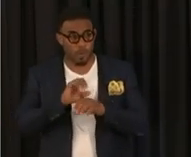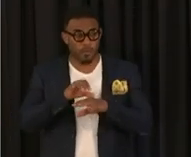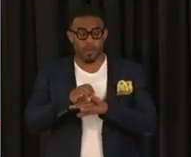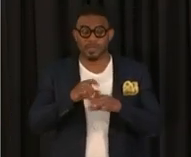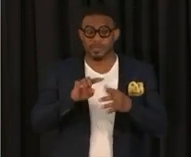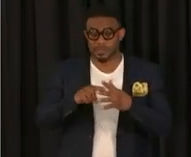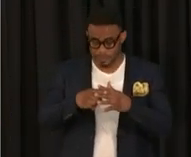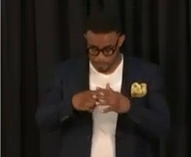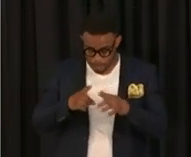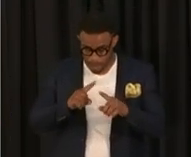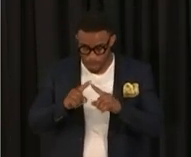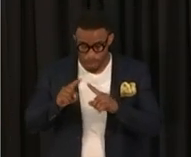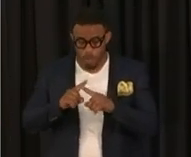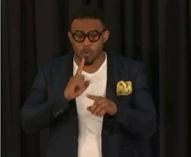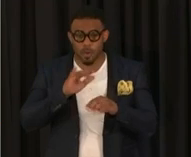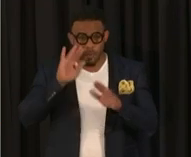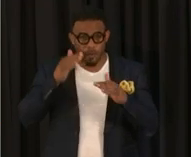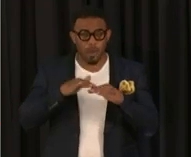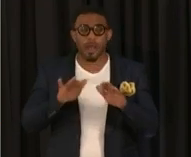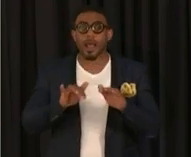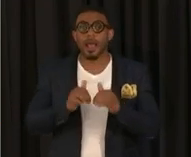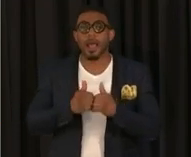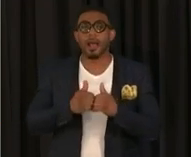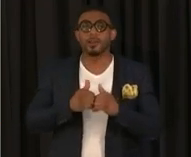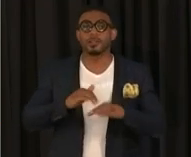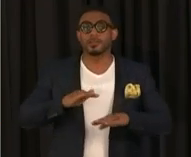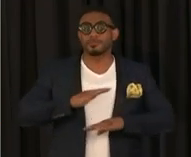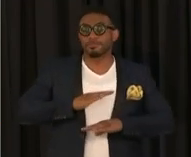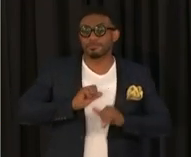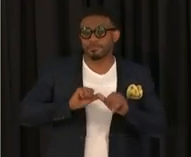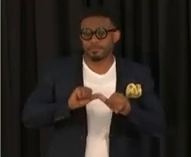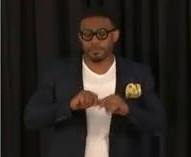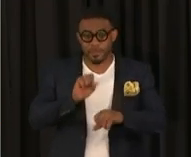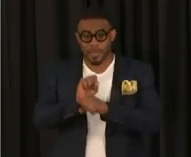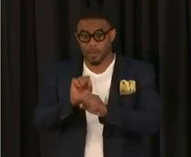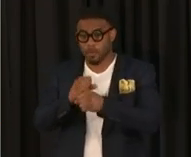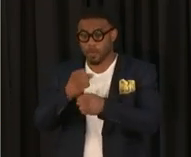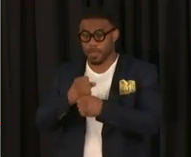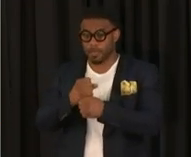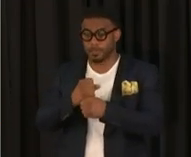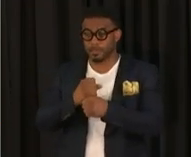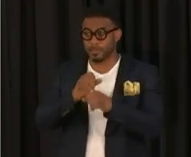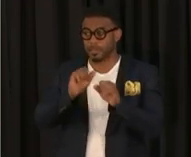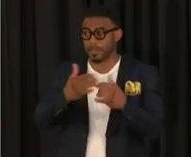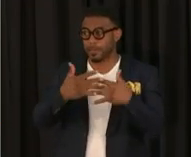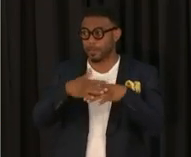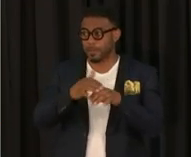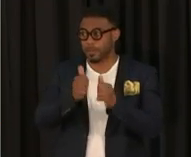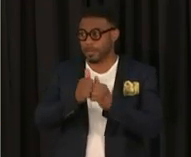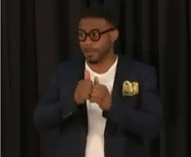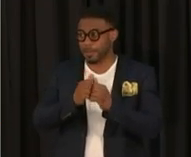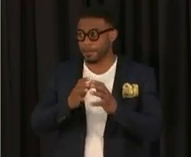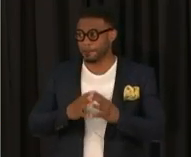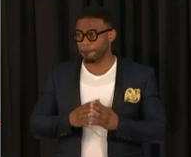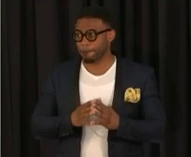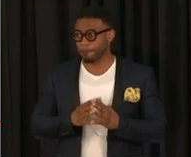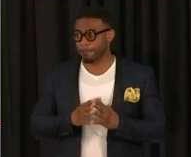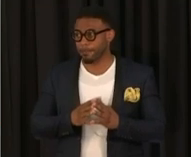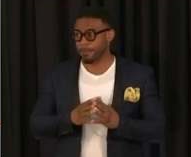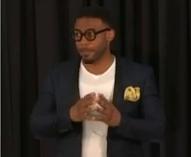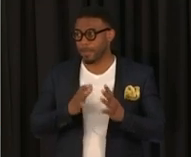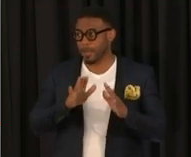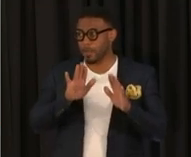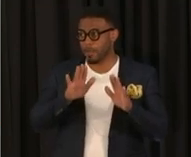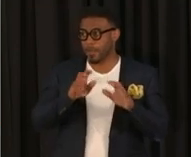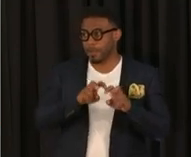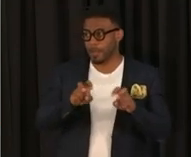workforce initiatives, and really focus on how sustainability and job creation can merge together. So we've got a